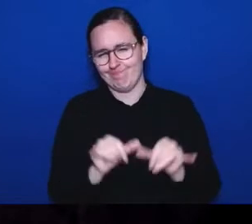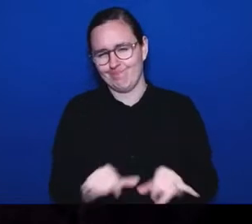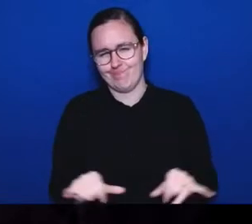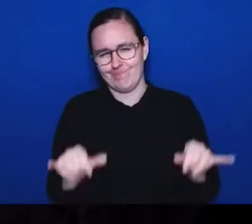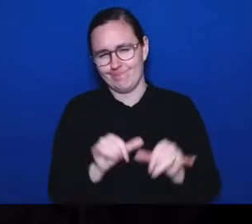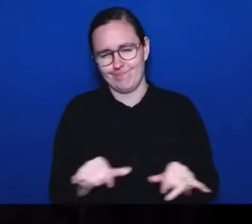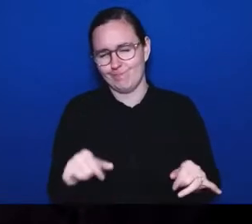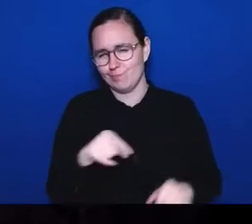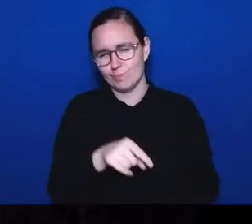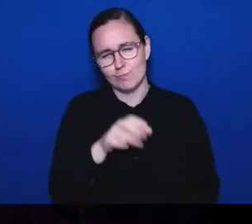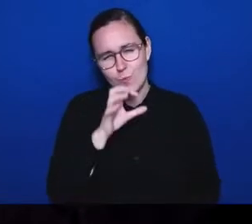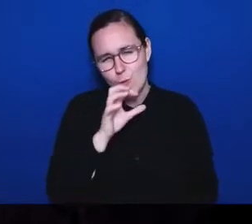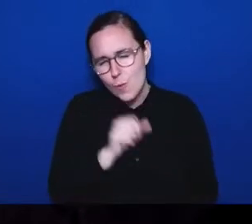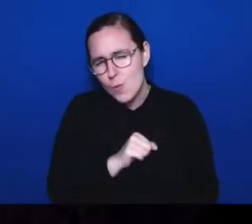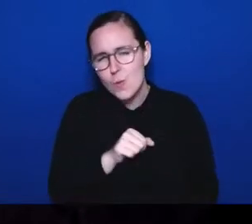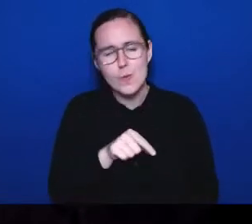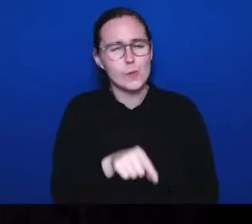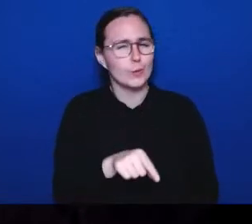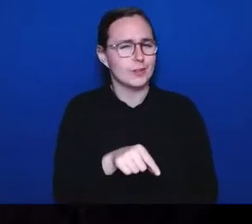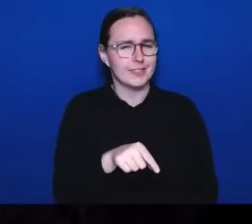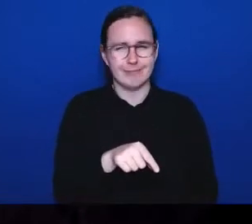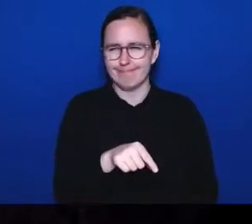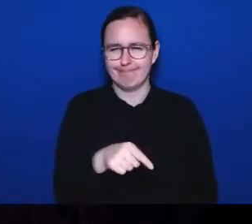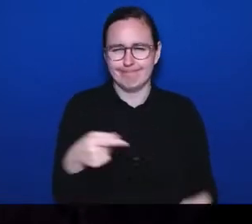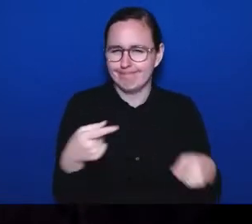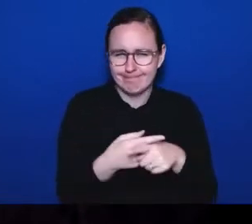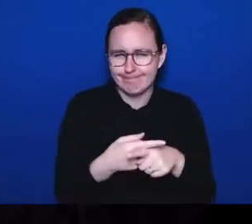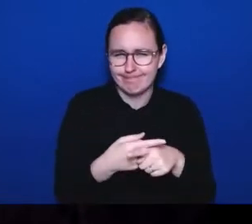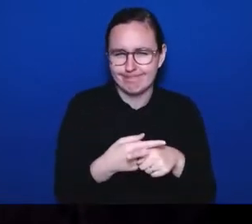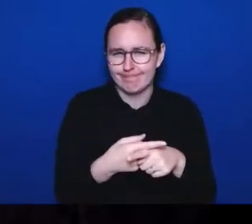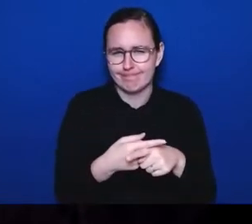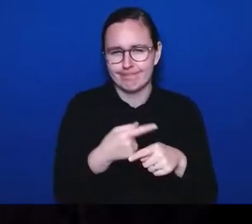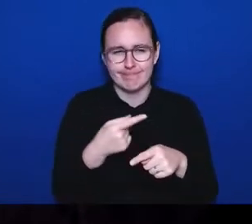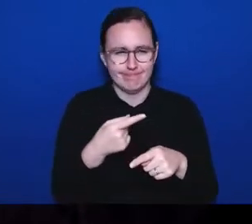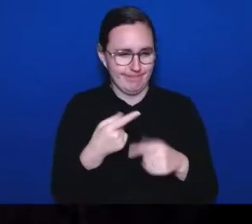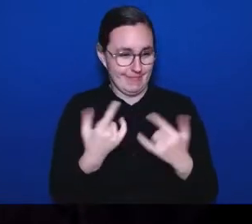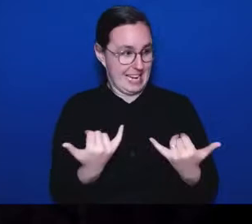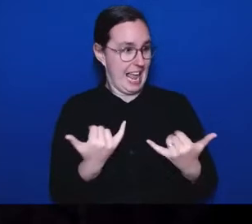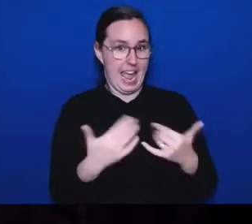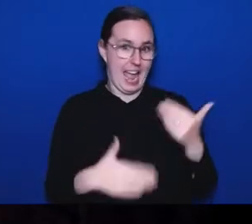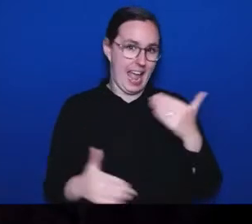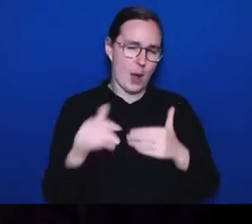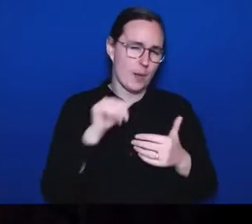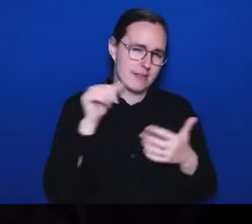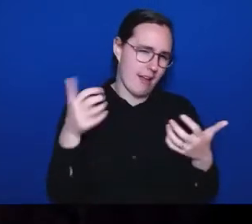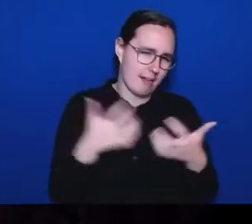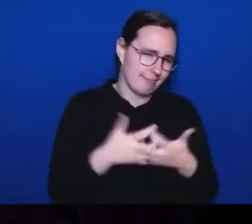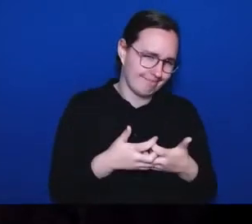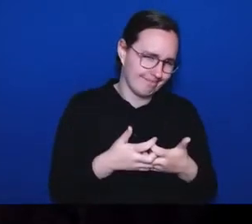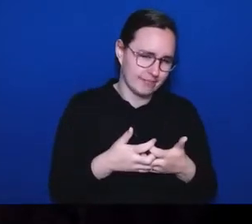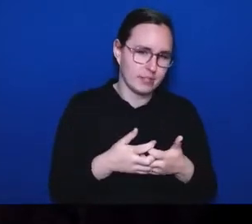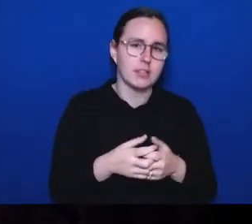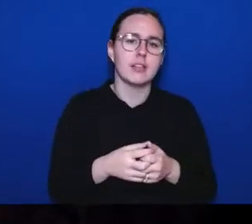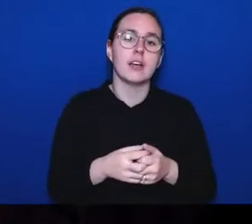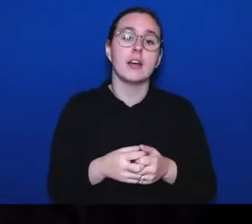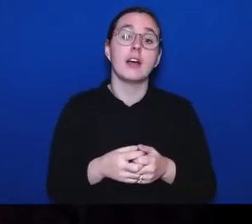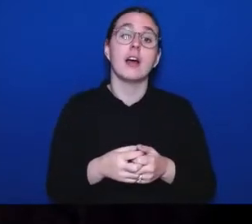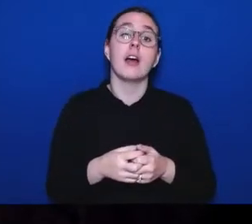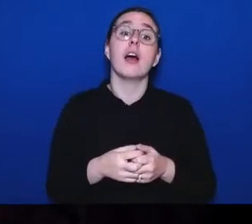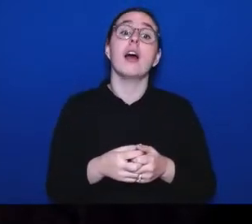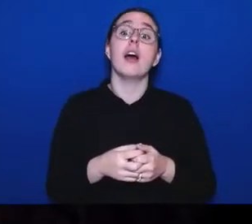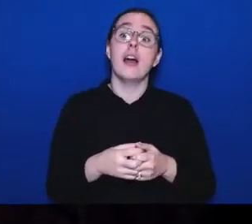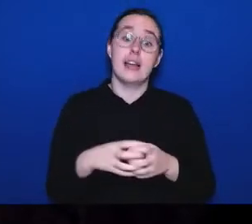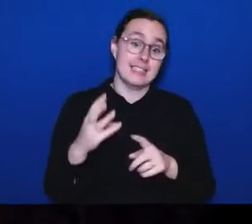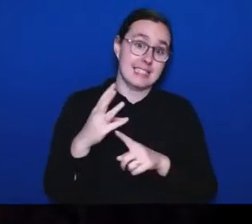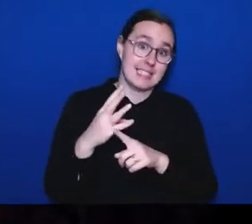difficult to understand for patients. So what we're going to put in place together over the next 6 months is a rostering system that allows people who want a family doctor